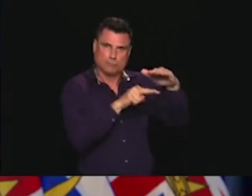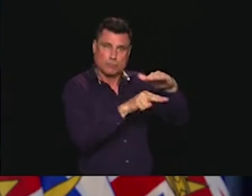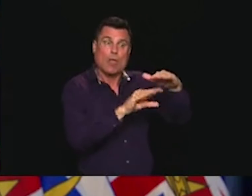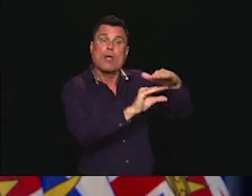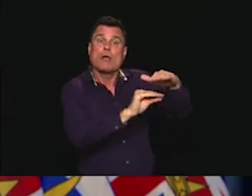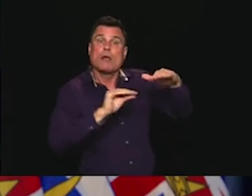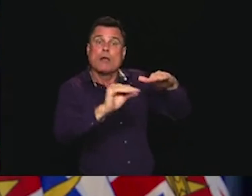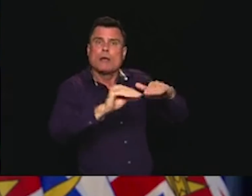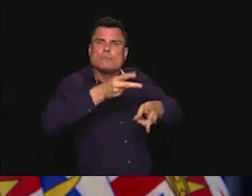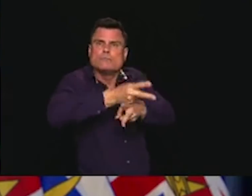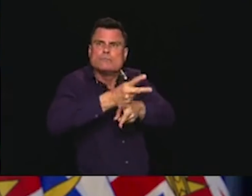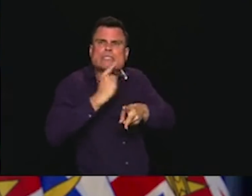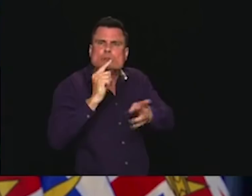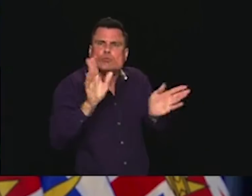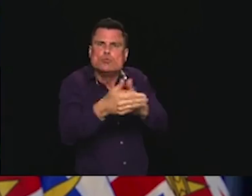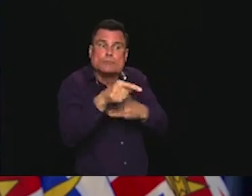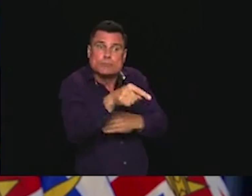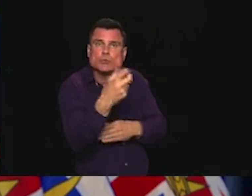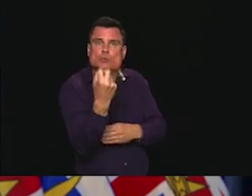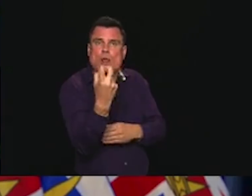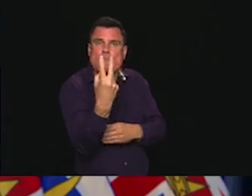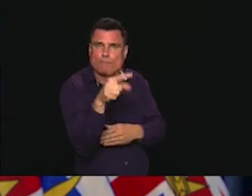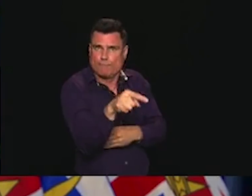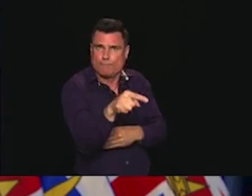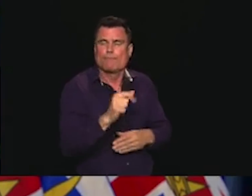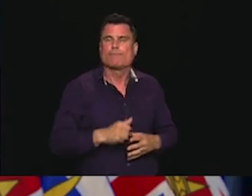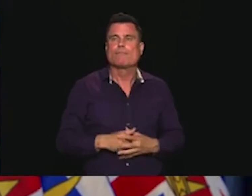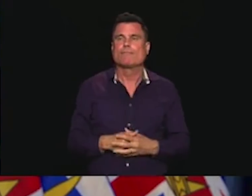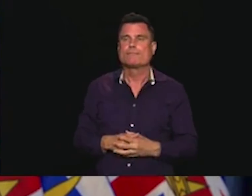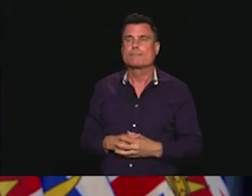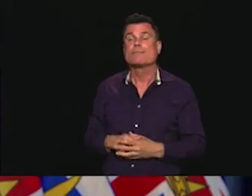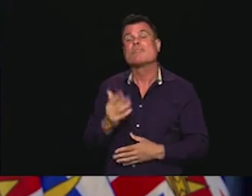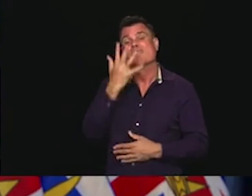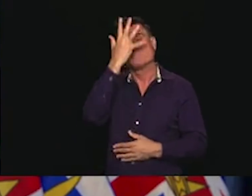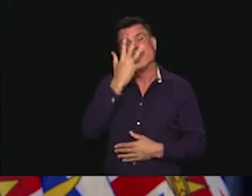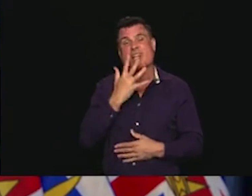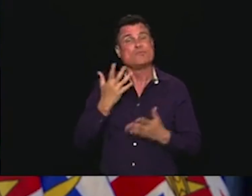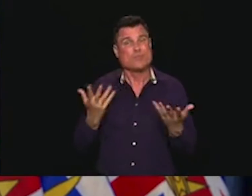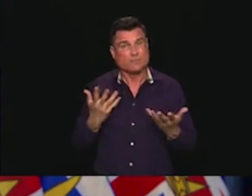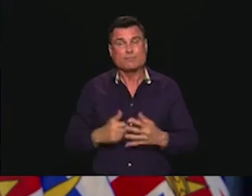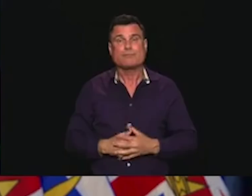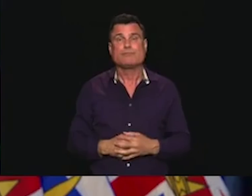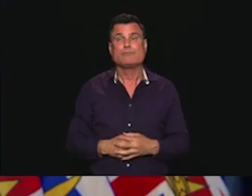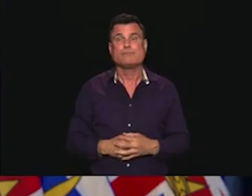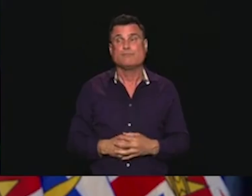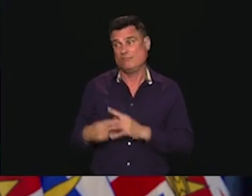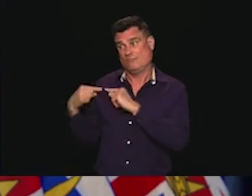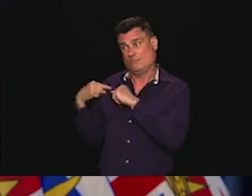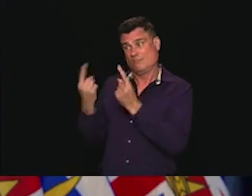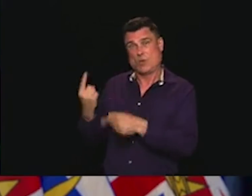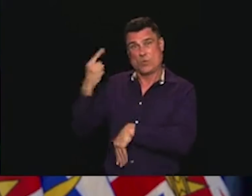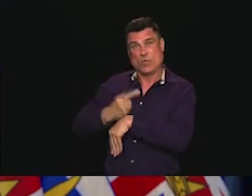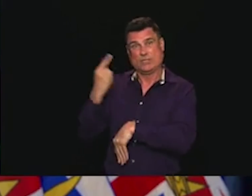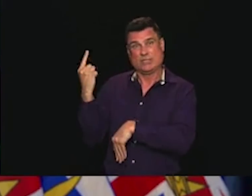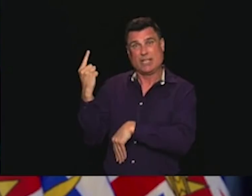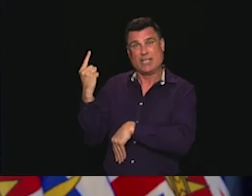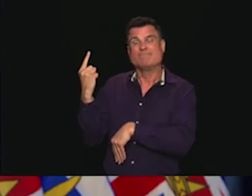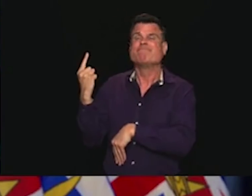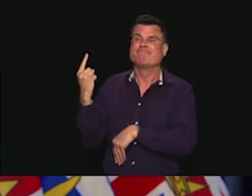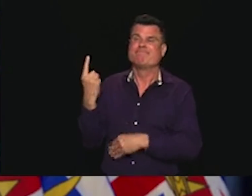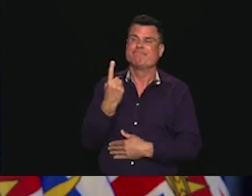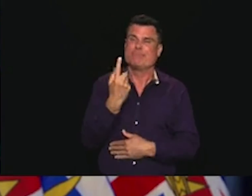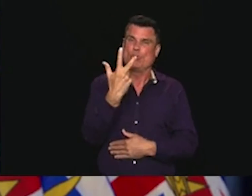staff. As well, we have no new community outbreaks to report, and the ones that we